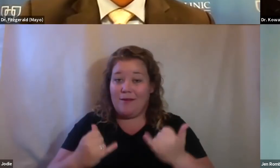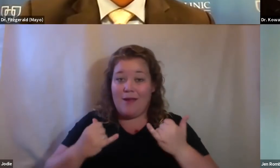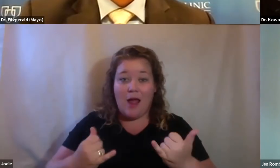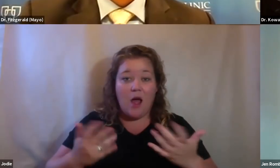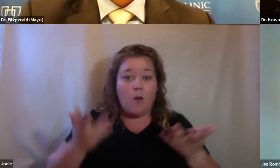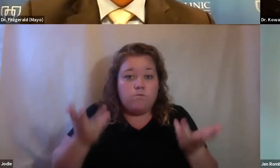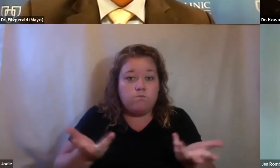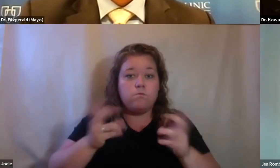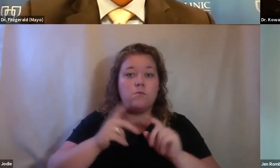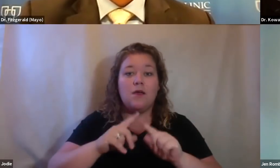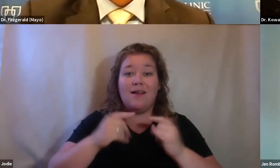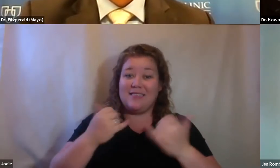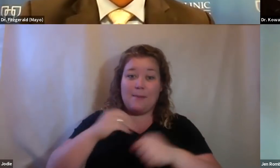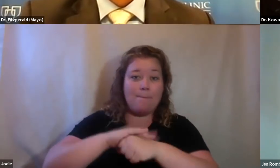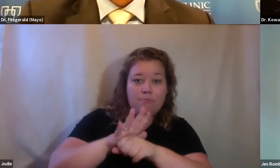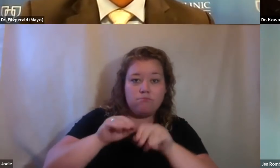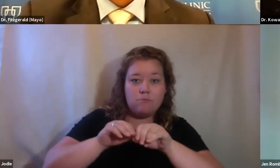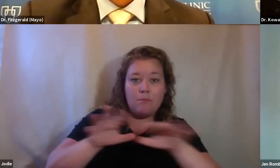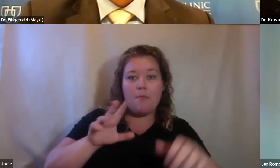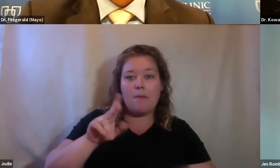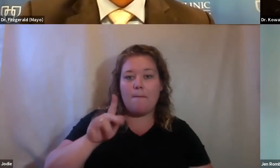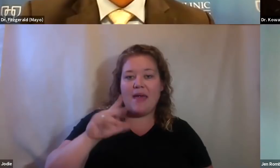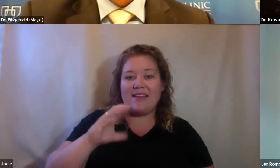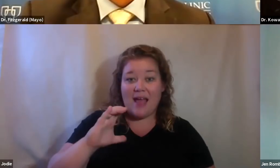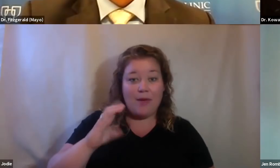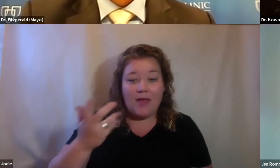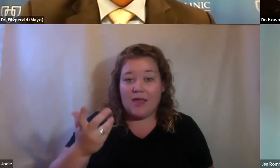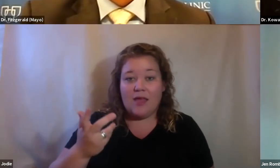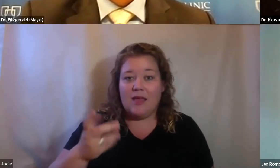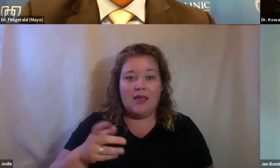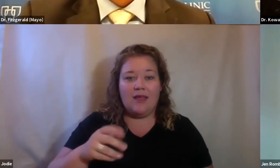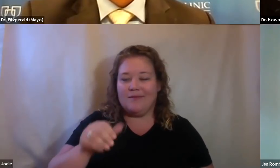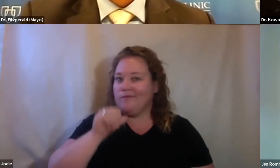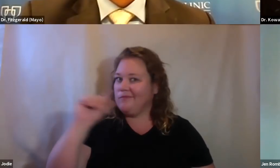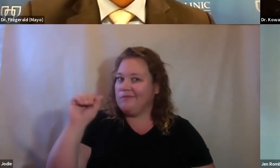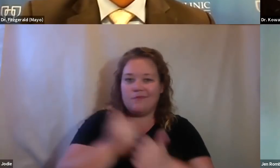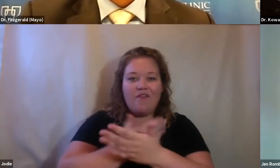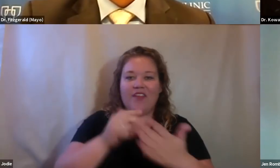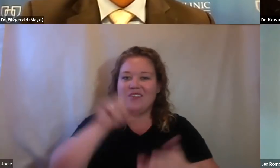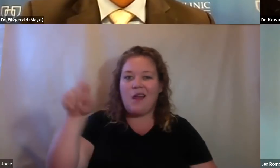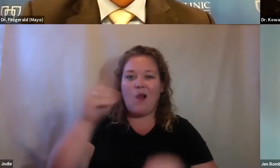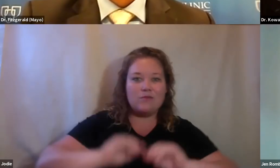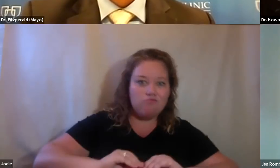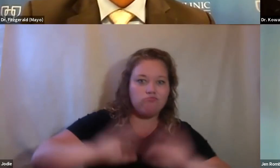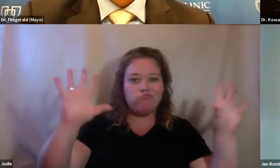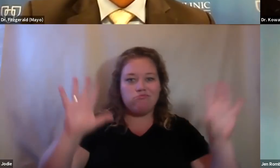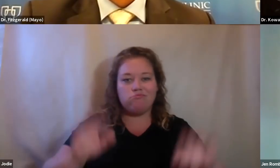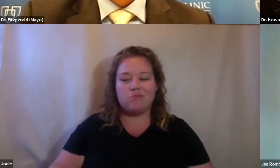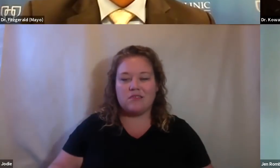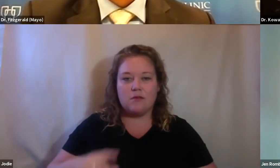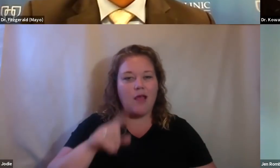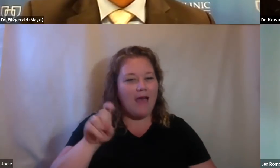back to it's a pandemic, and things are not always black and white, and we have to be flexible.